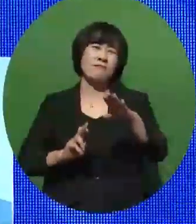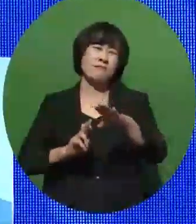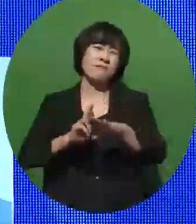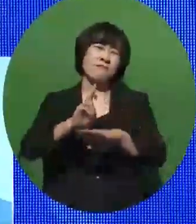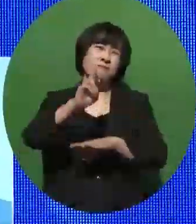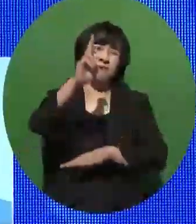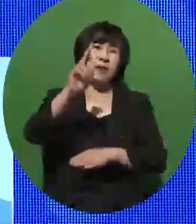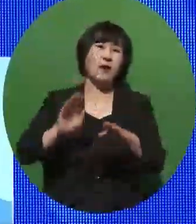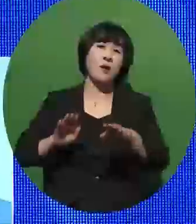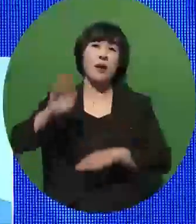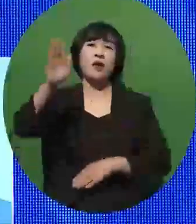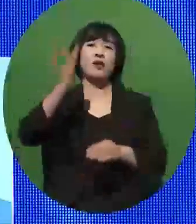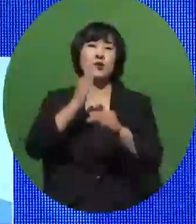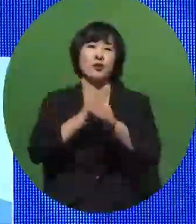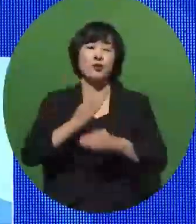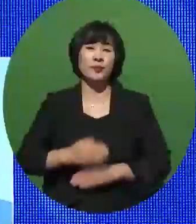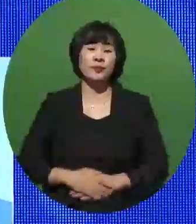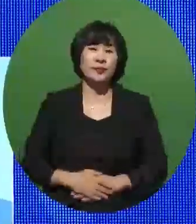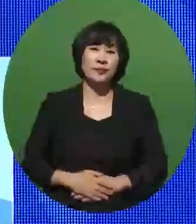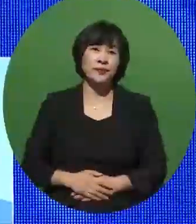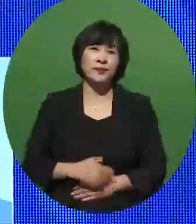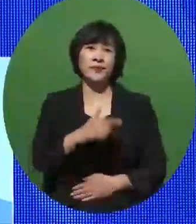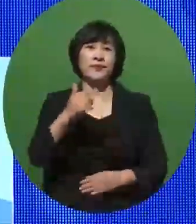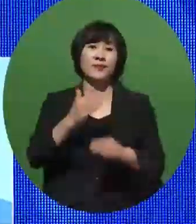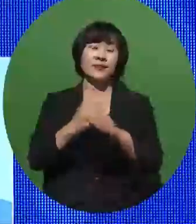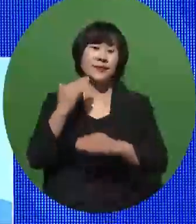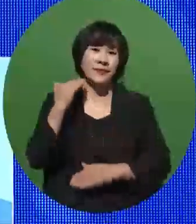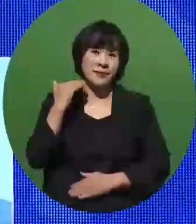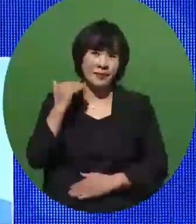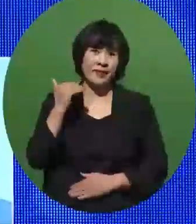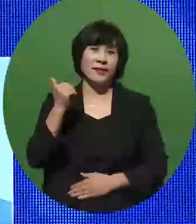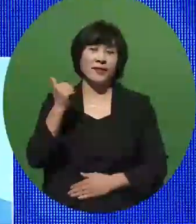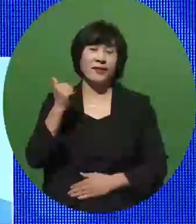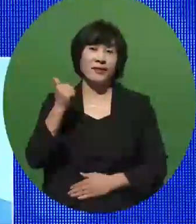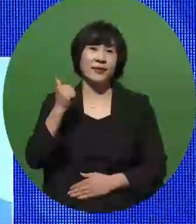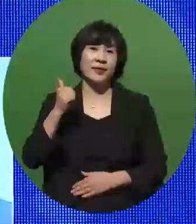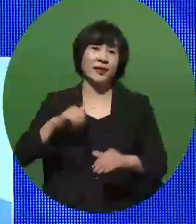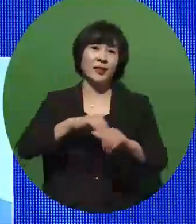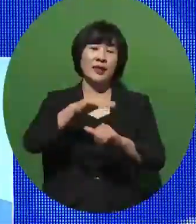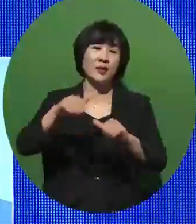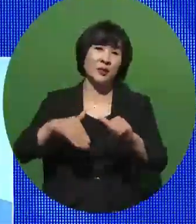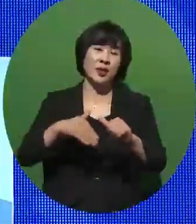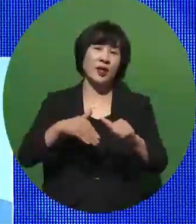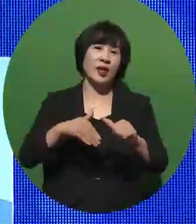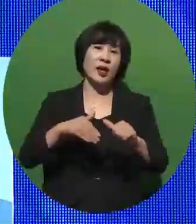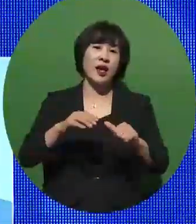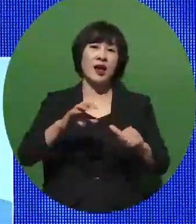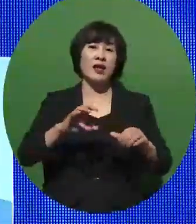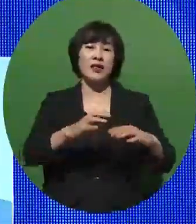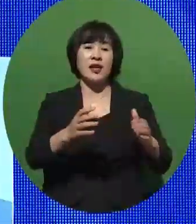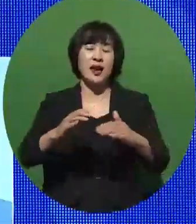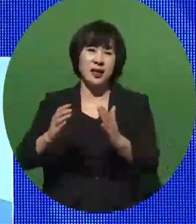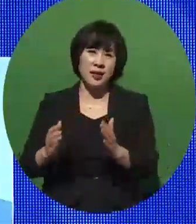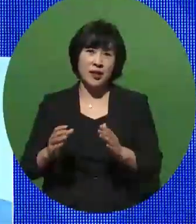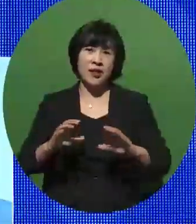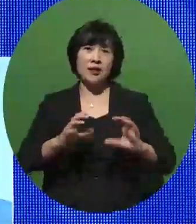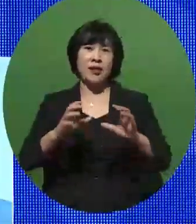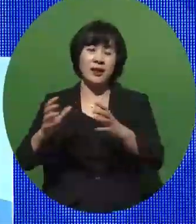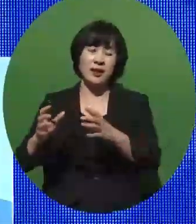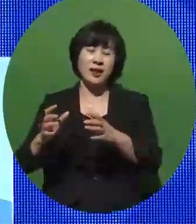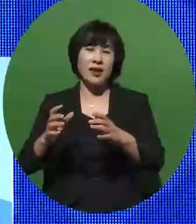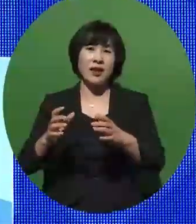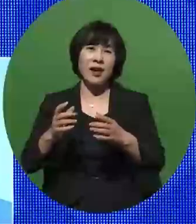Kim Dae-jung government's efforts. Now in the era of civilian and private space exploration, Korea is rising to become a